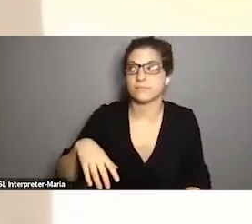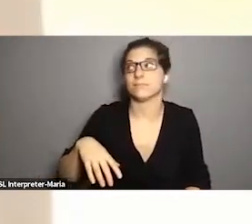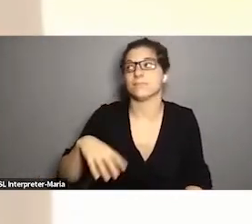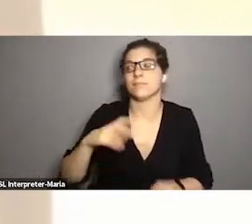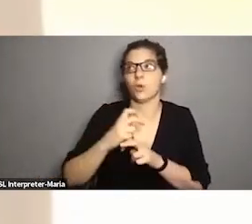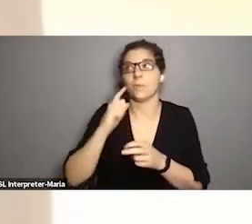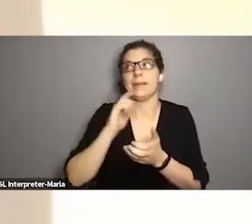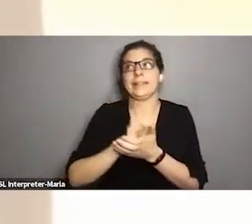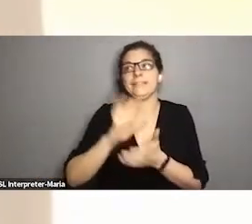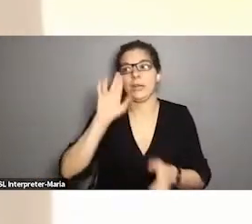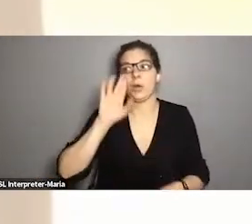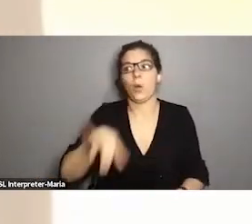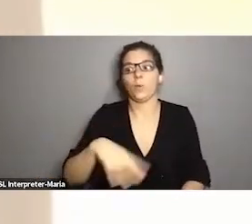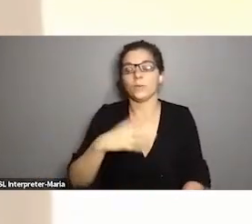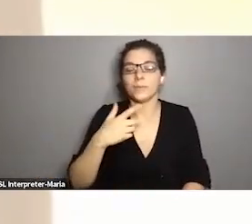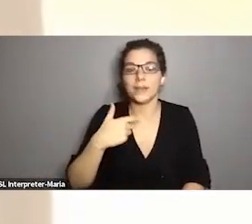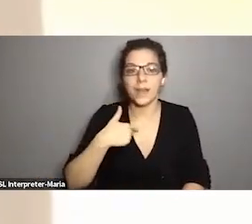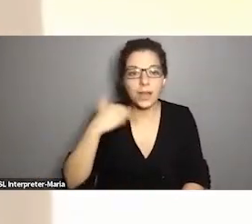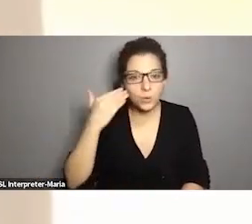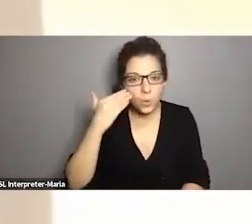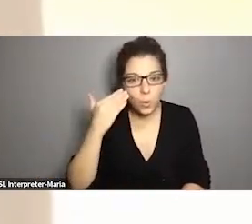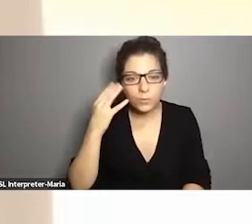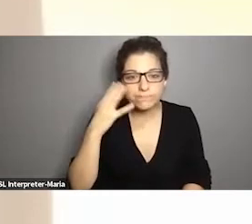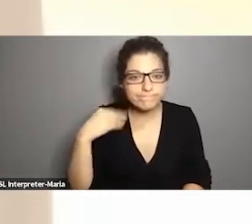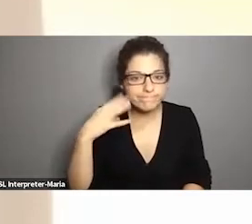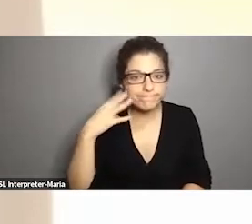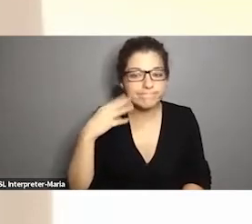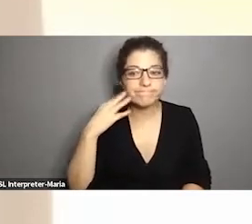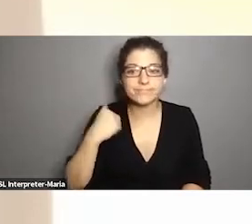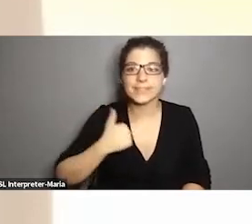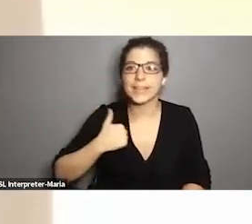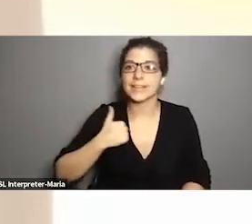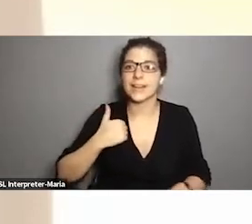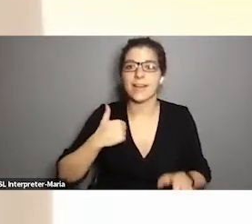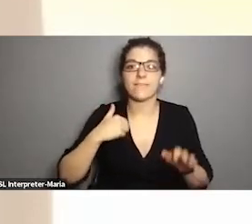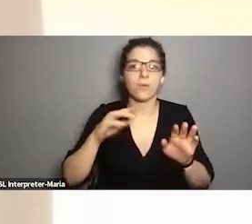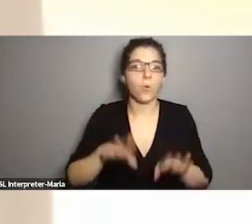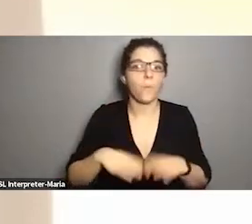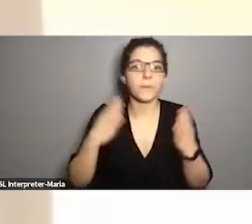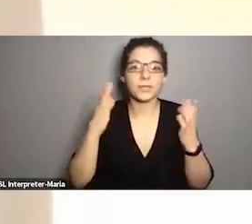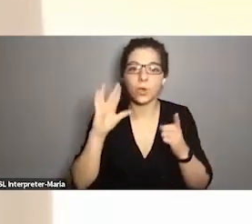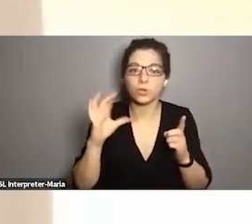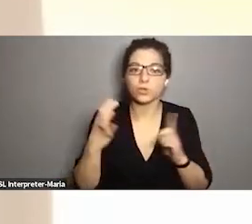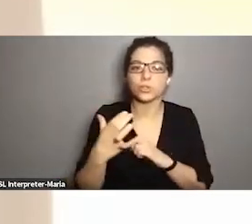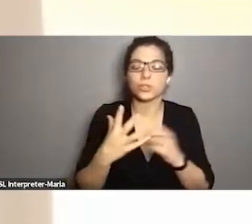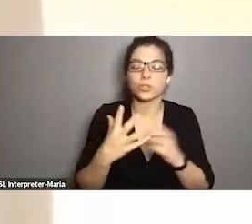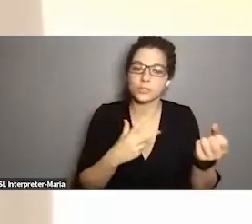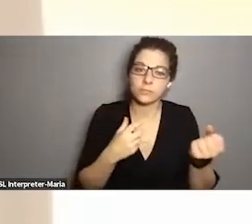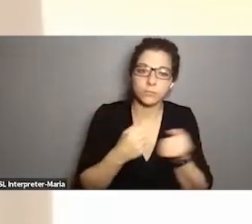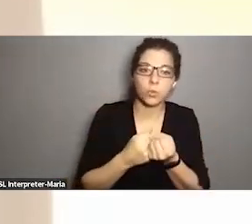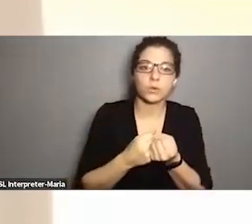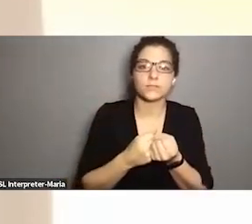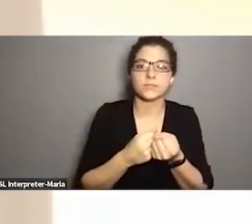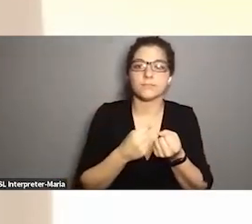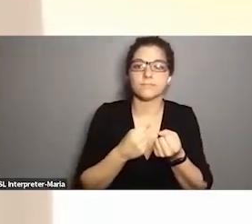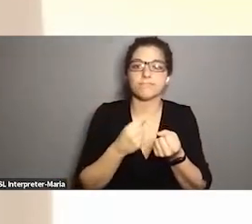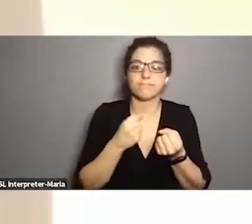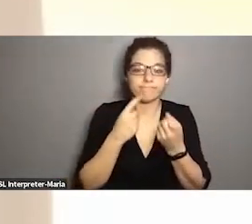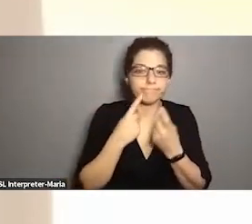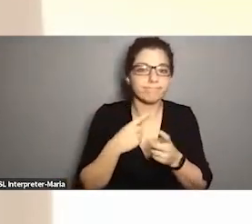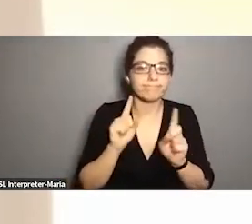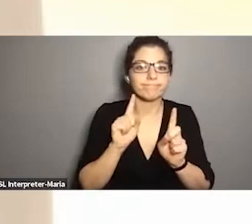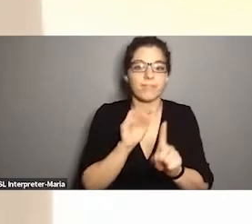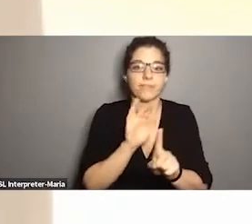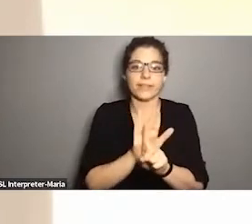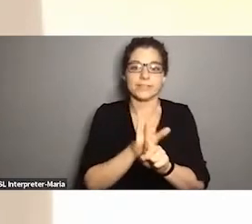but I know firsthand that Canada has an open culture that supports the success and growth of its